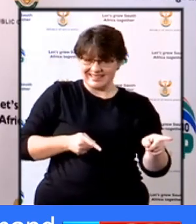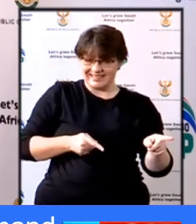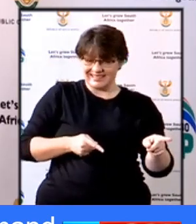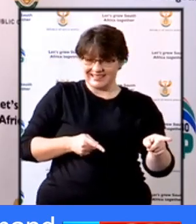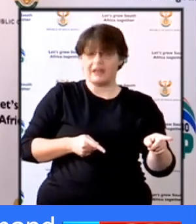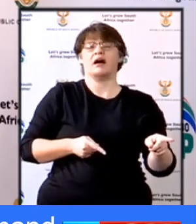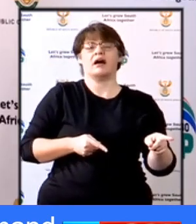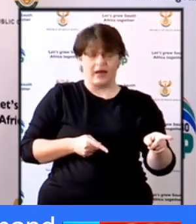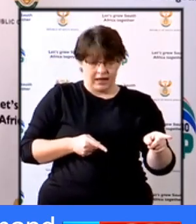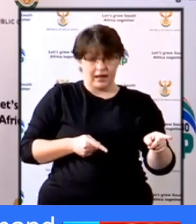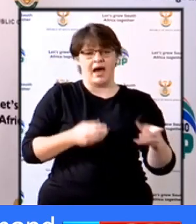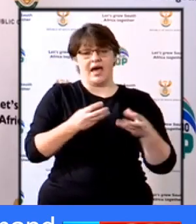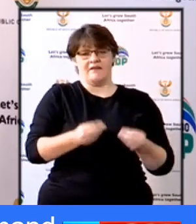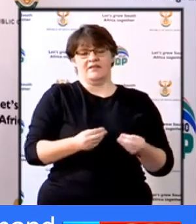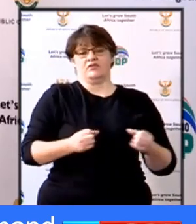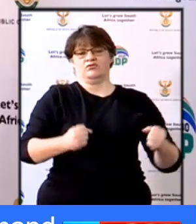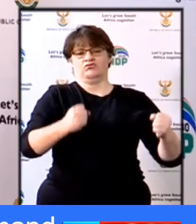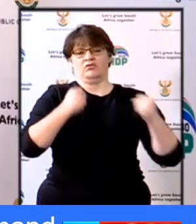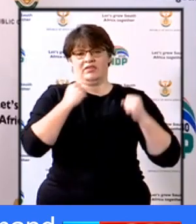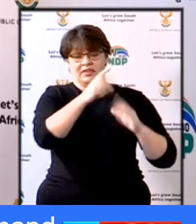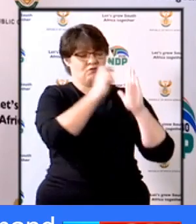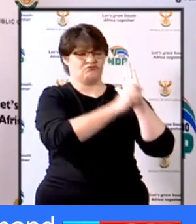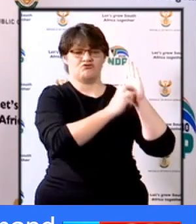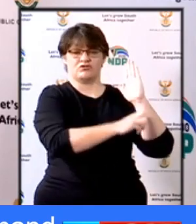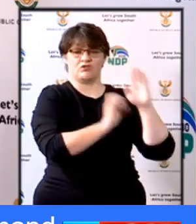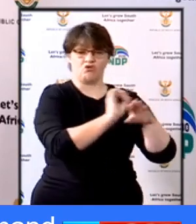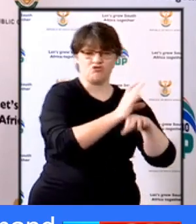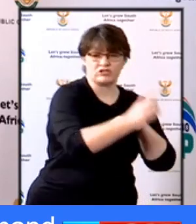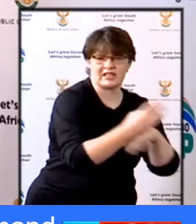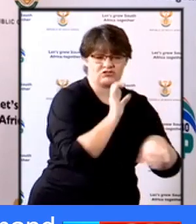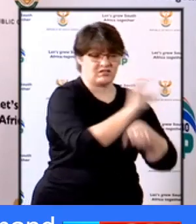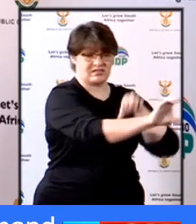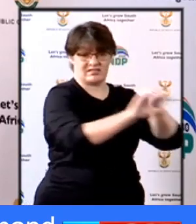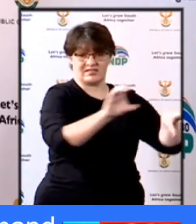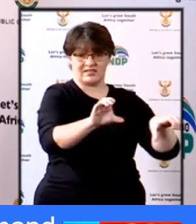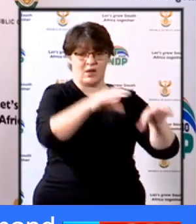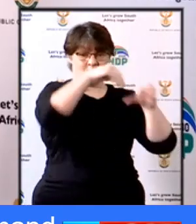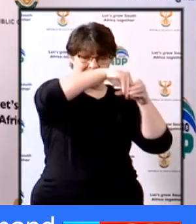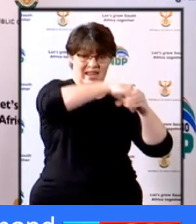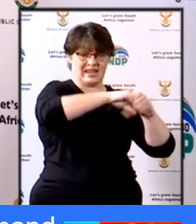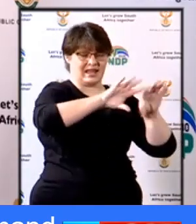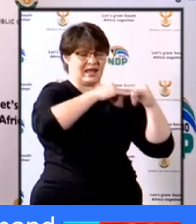direct us to strengthen these in consultation with various industries.